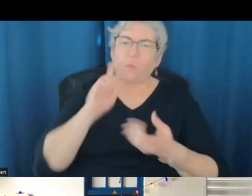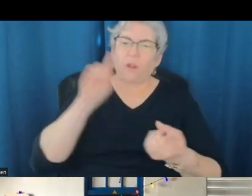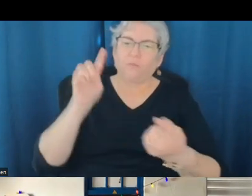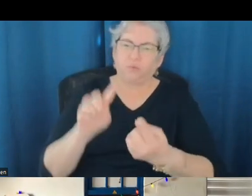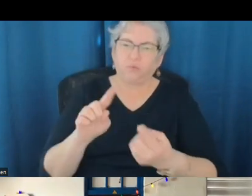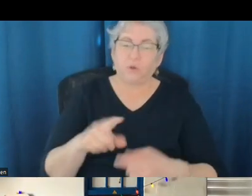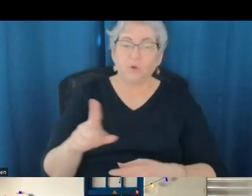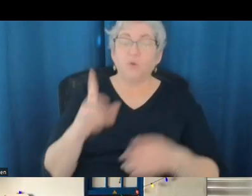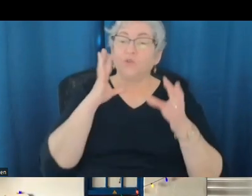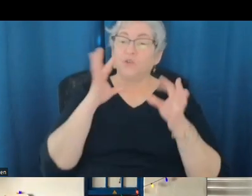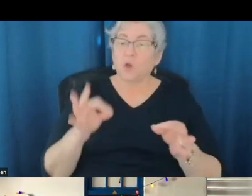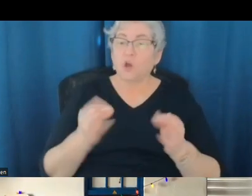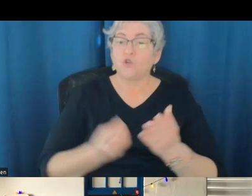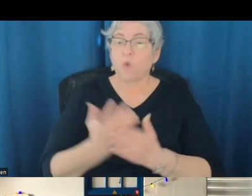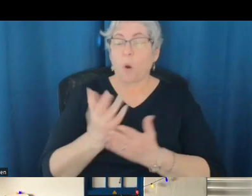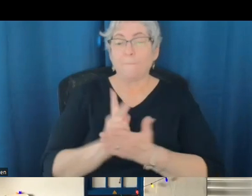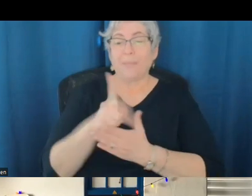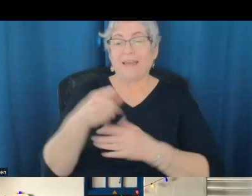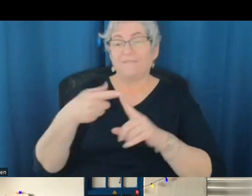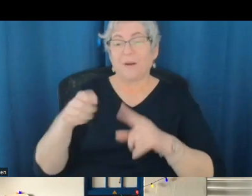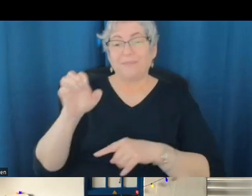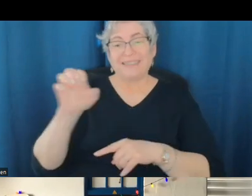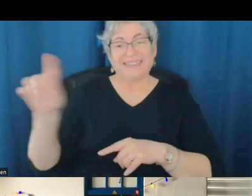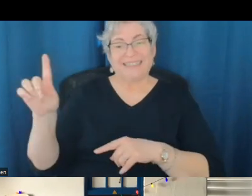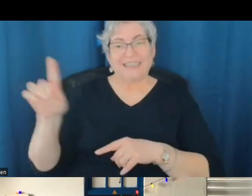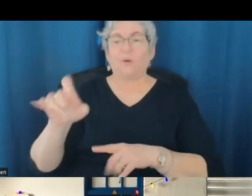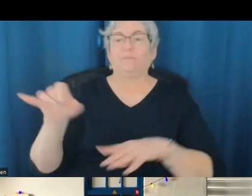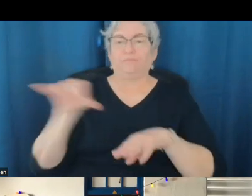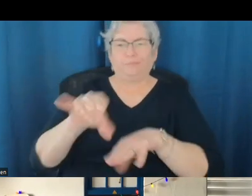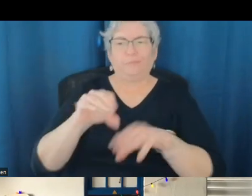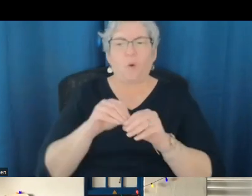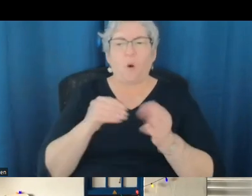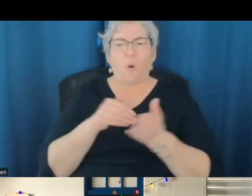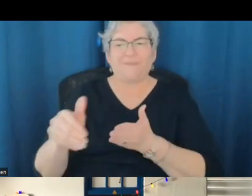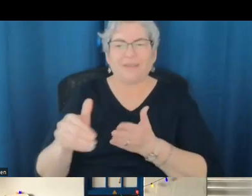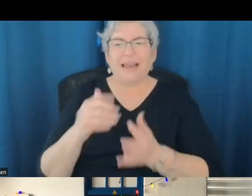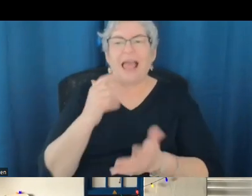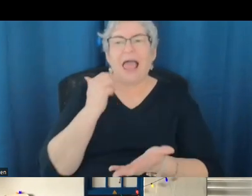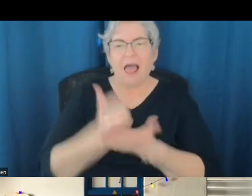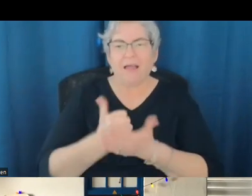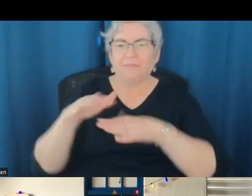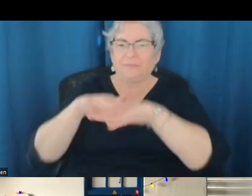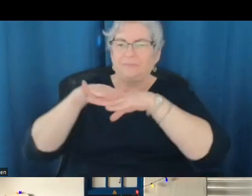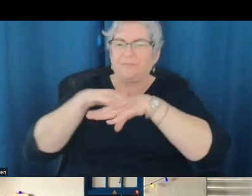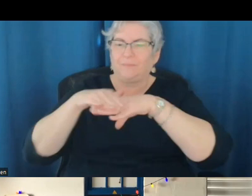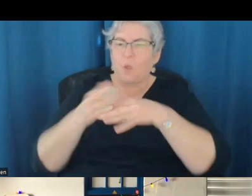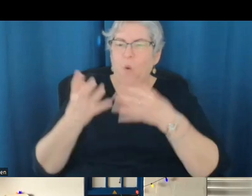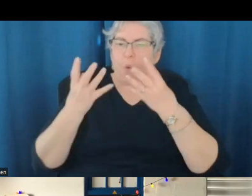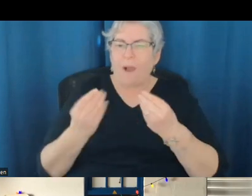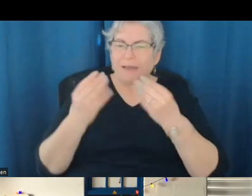If you've decided to grow plants from seed, you will need to water more frequently to help keep the surface layer damp during